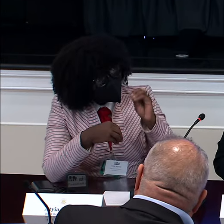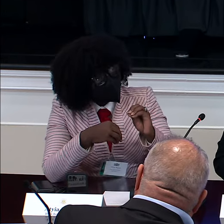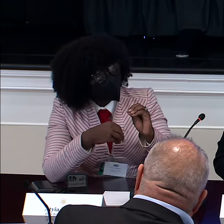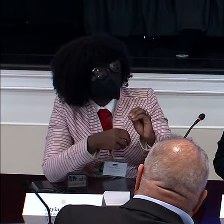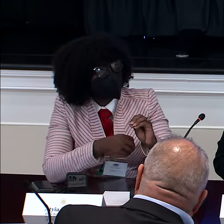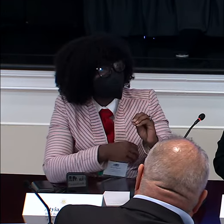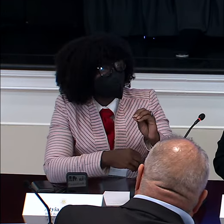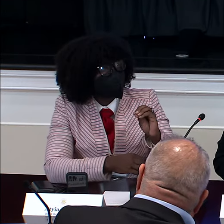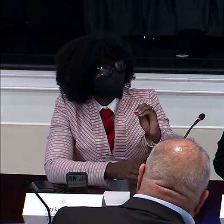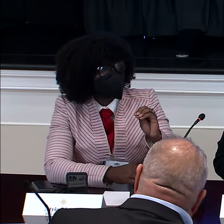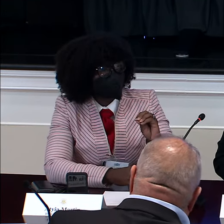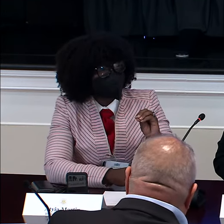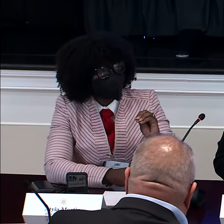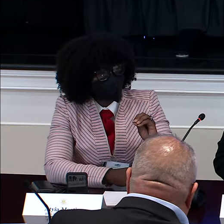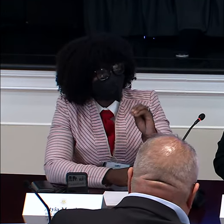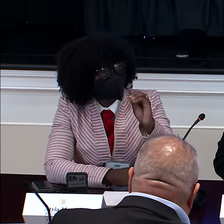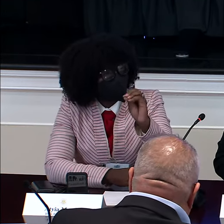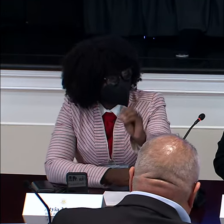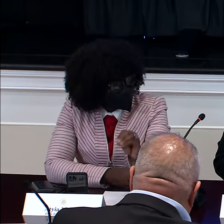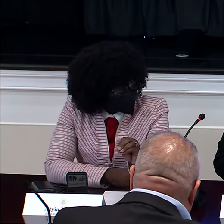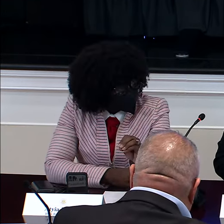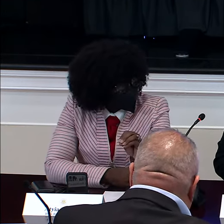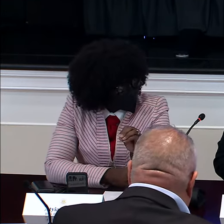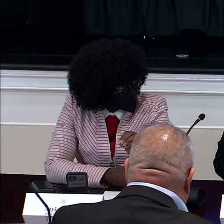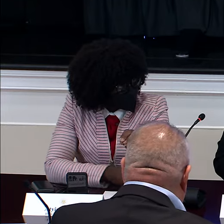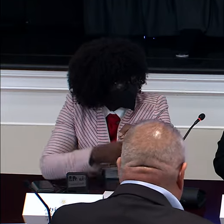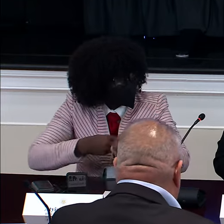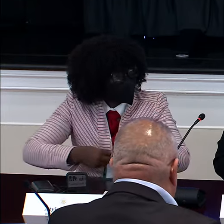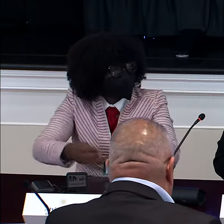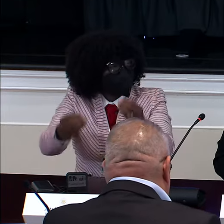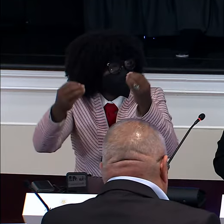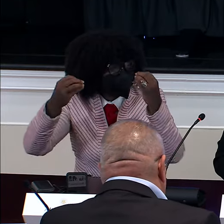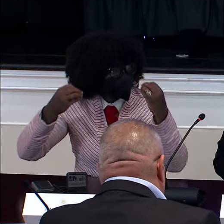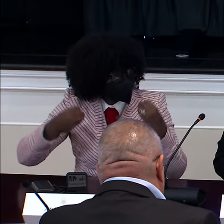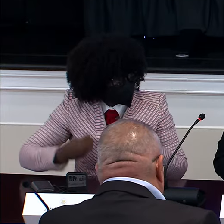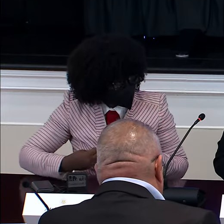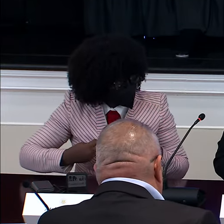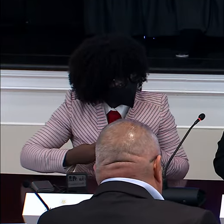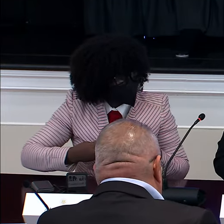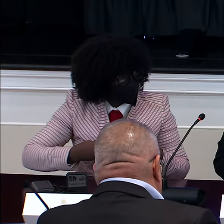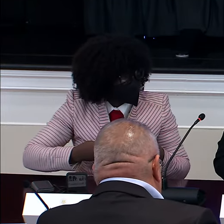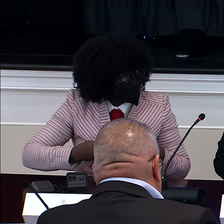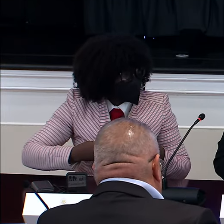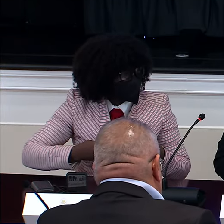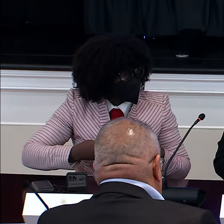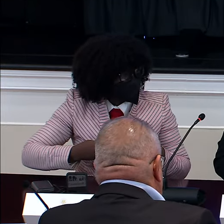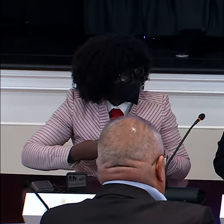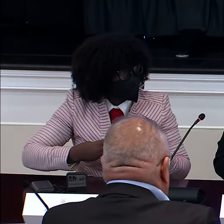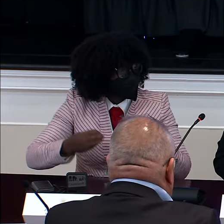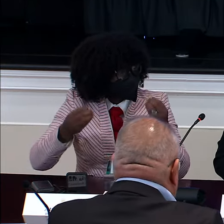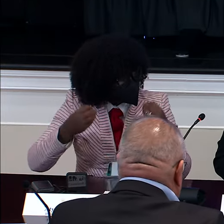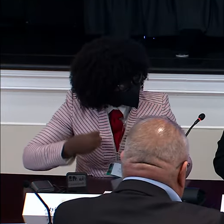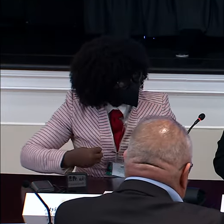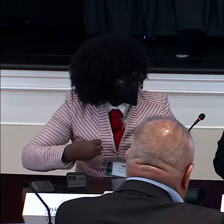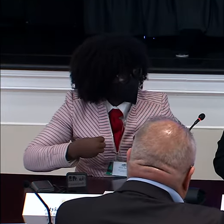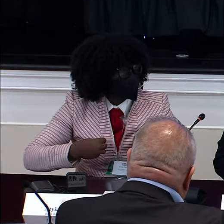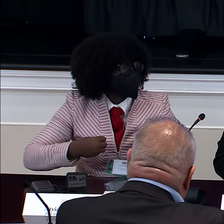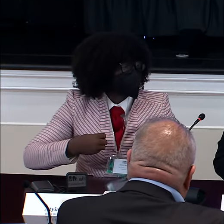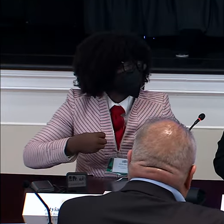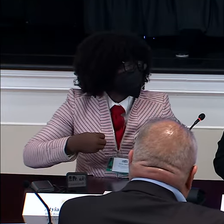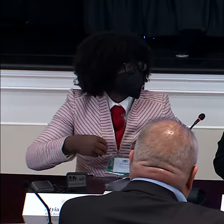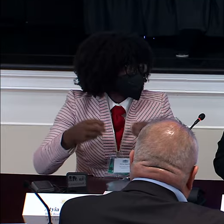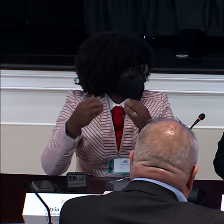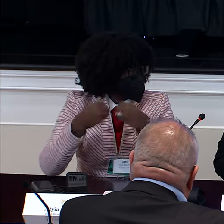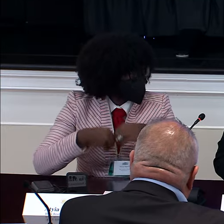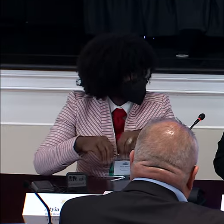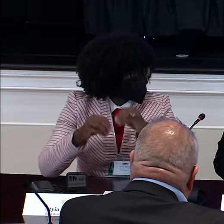the previous harm, but also ensure that there's no more future harm and that people are actually receiving the financial